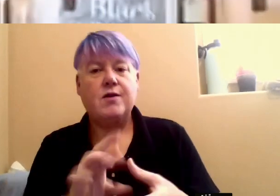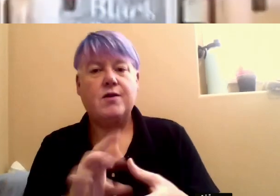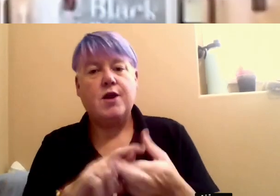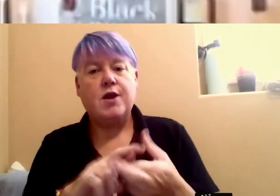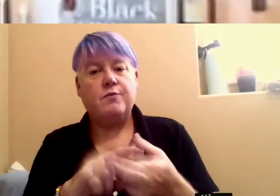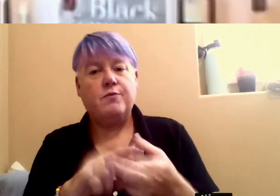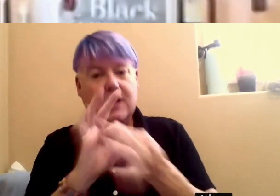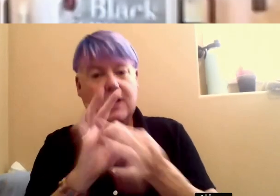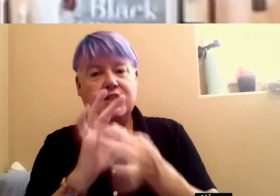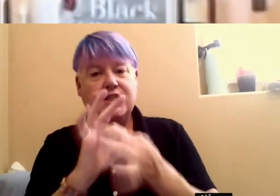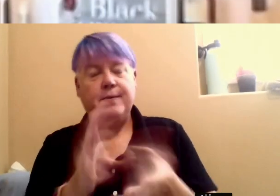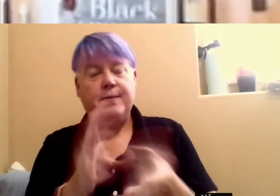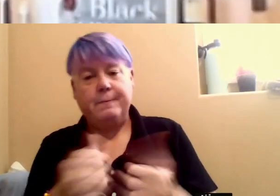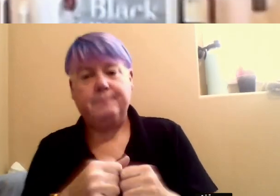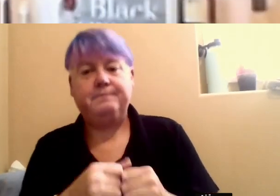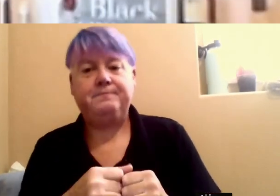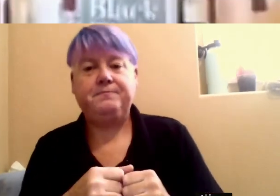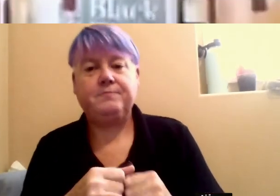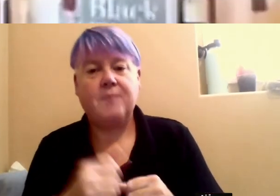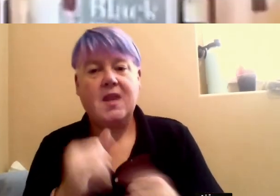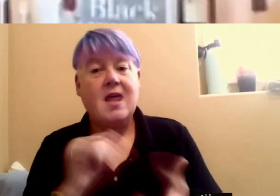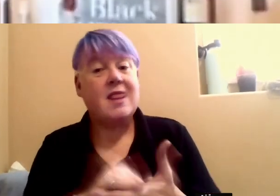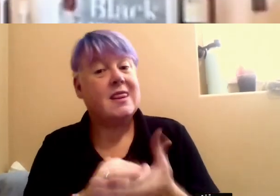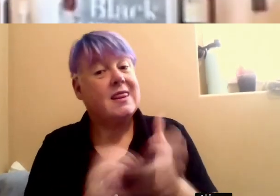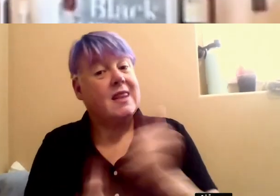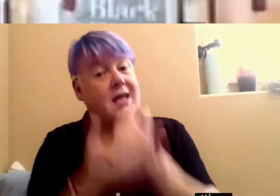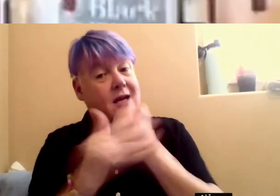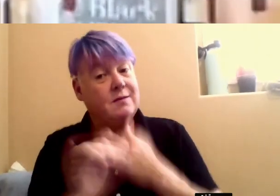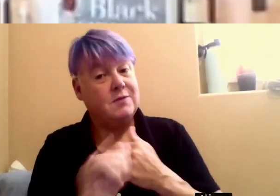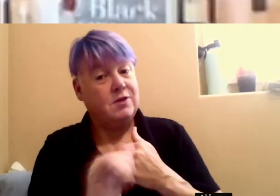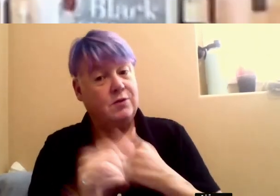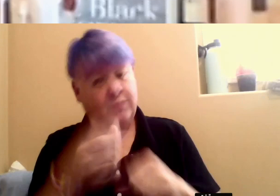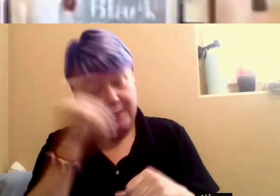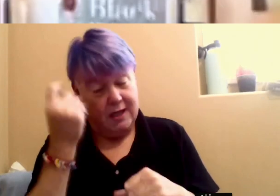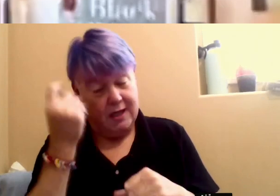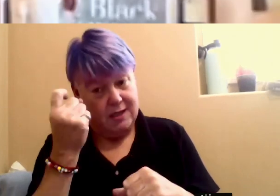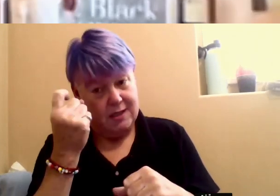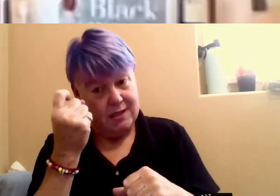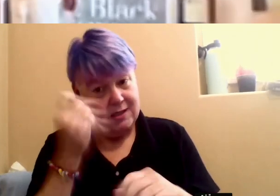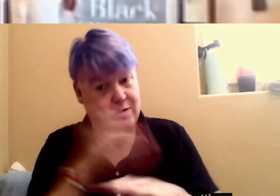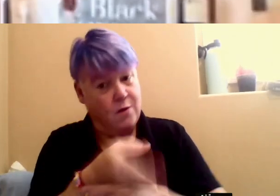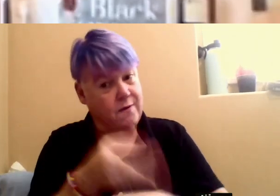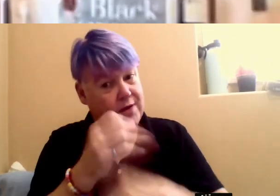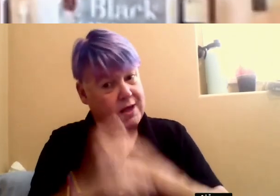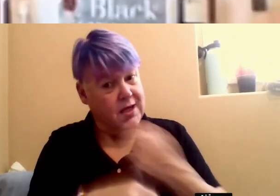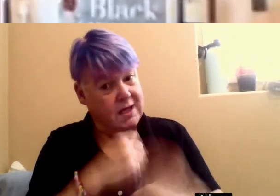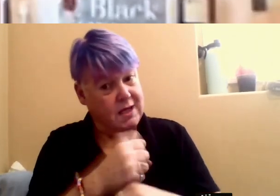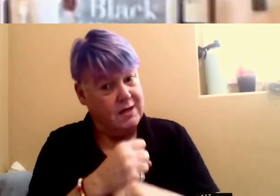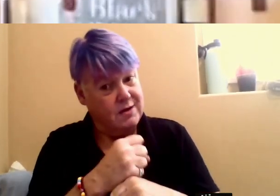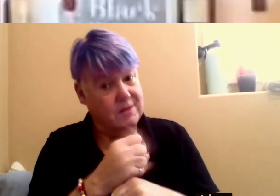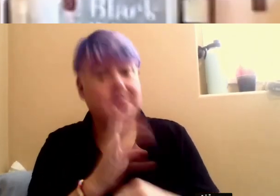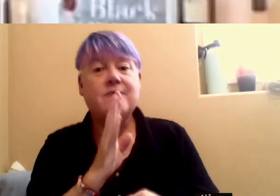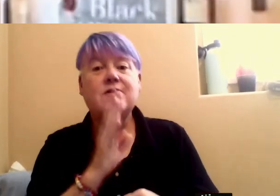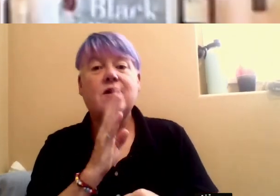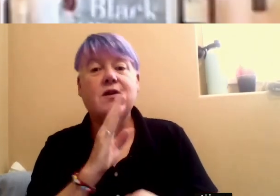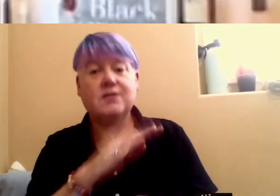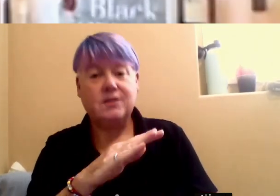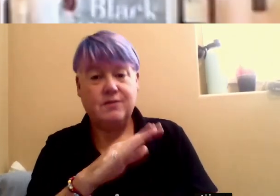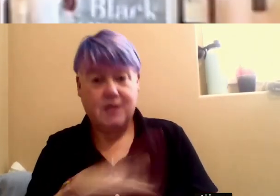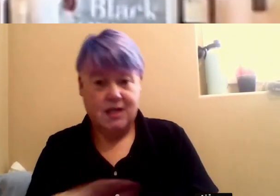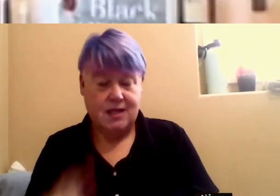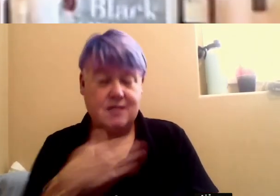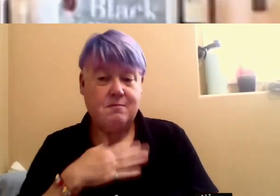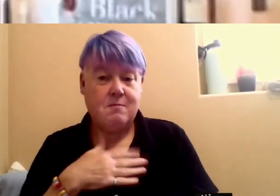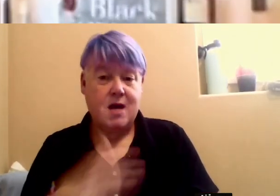so, that helped too, because I think that over the years, as I've talked about his life and my life and